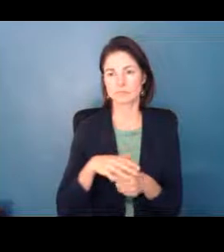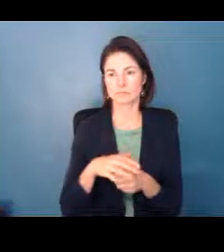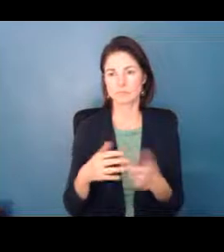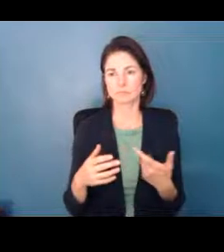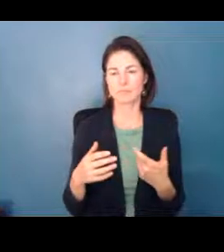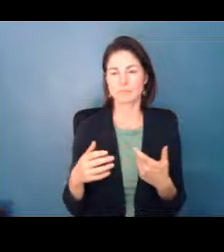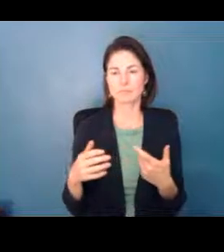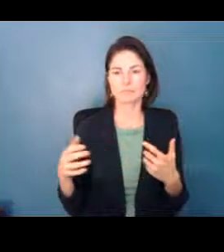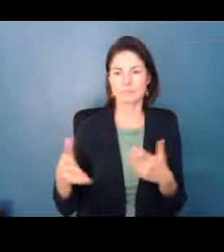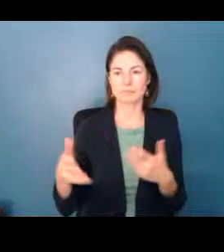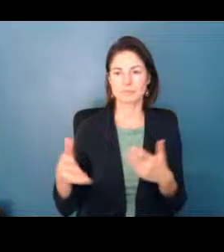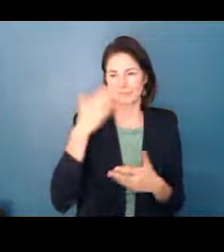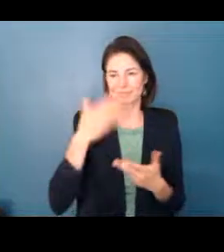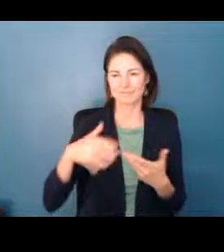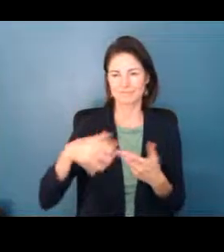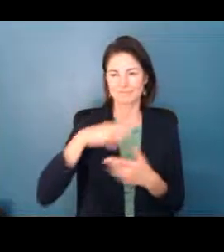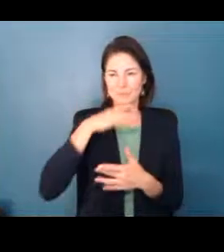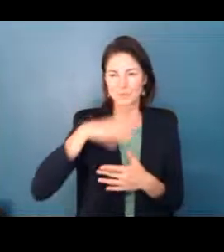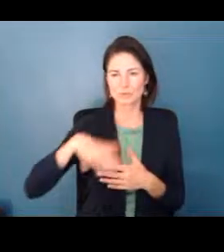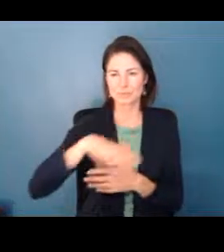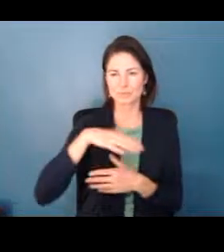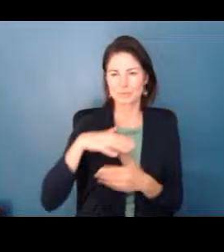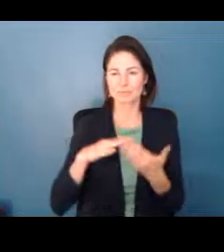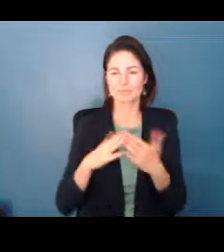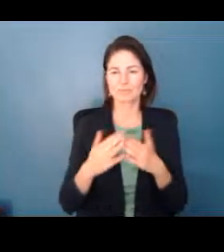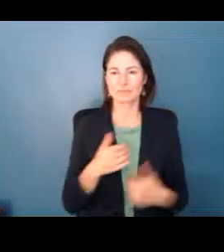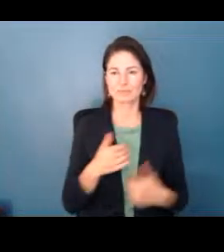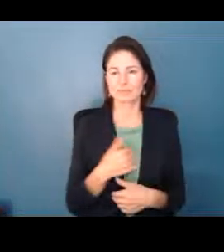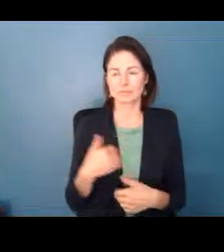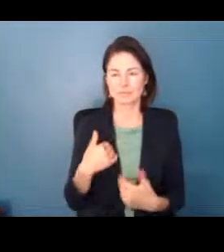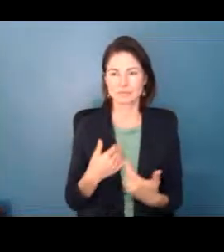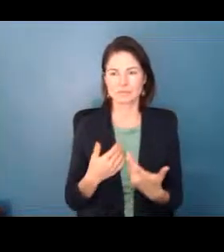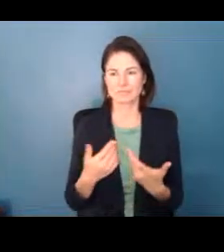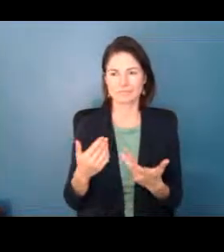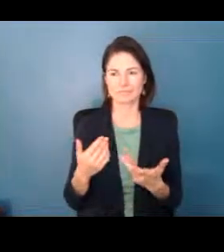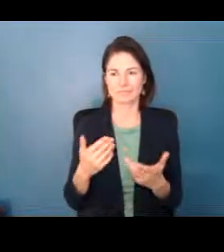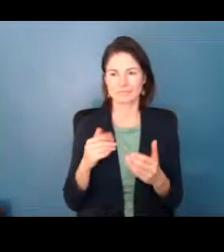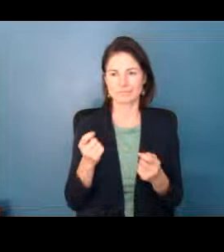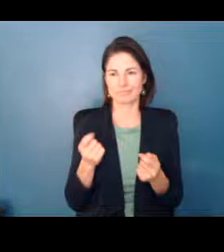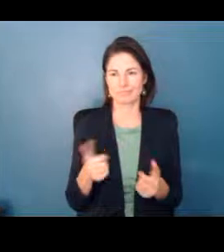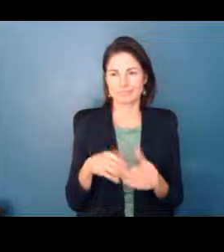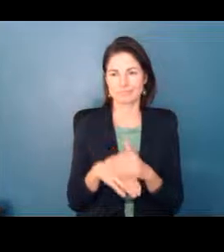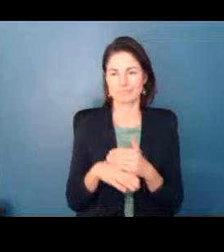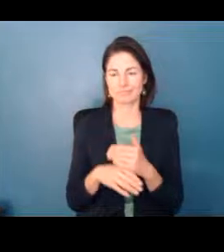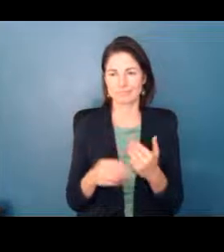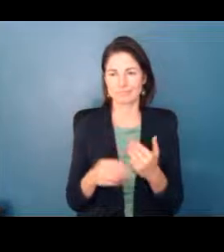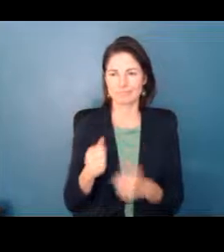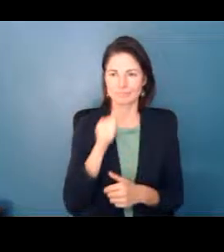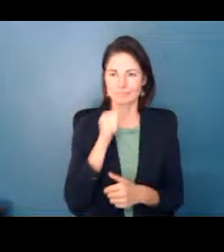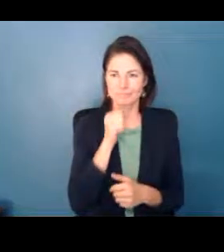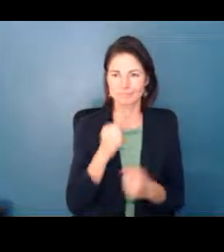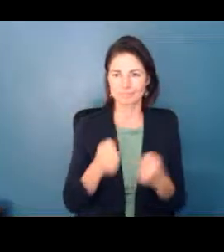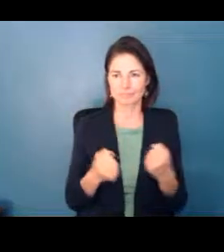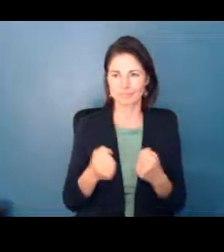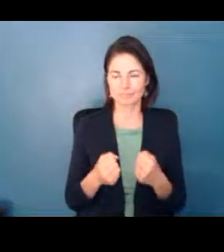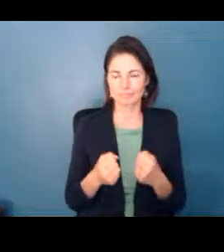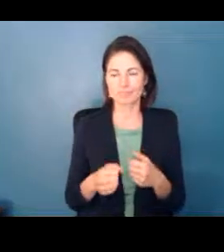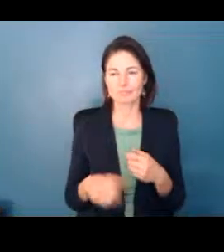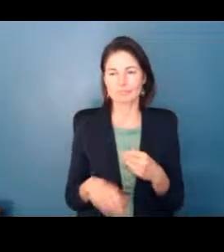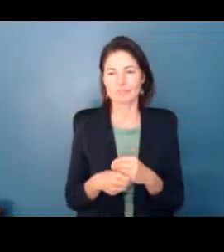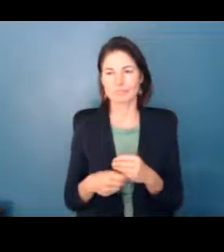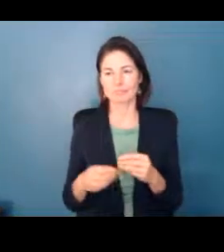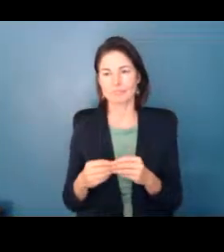pollution and where community members have low levels of vehicle access. The project will construct over 3 miles of new bike lanes, 9